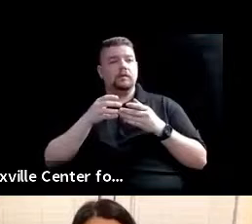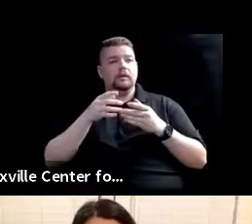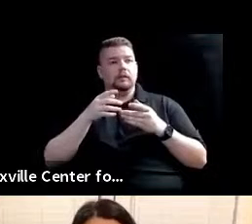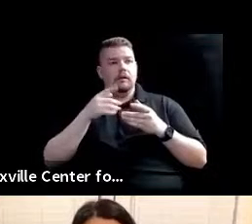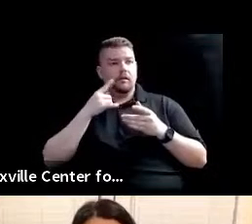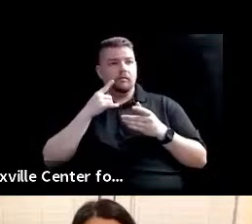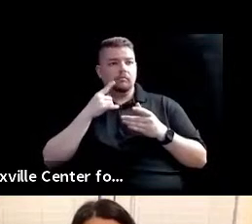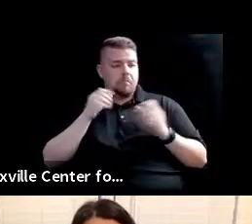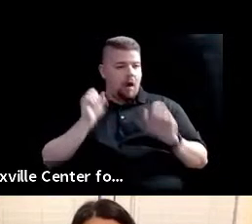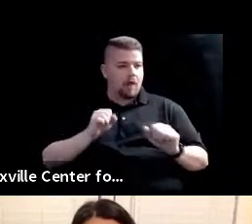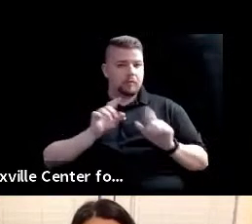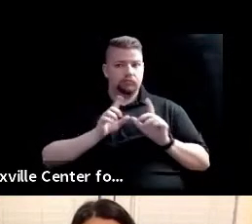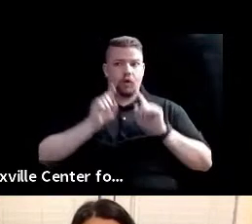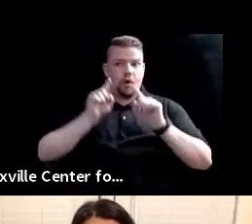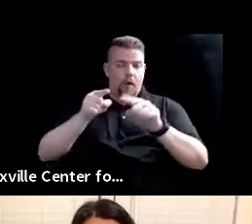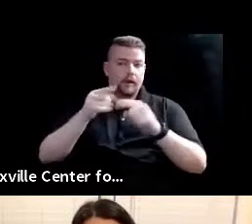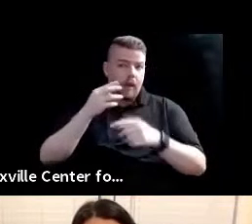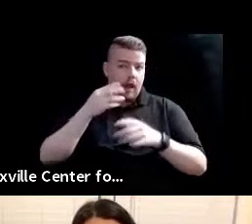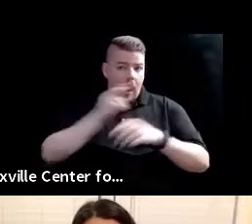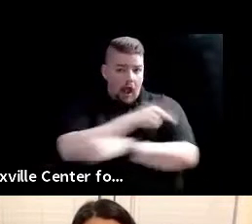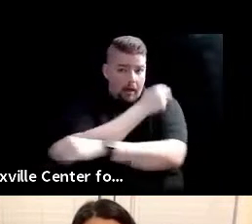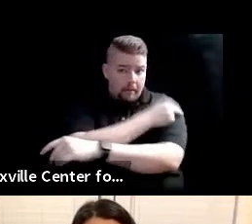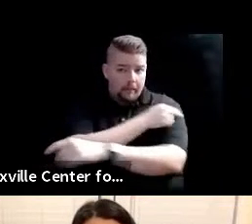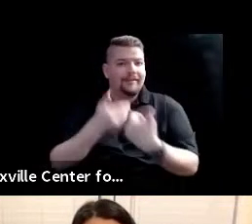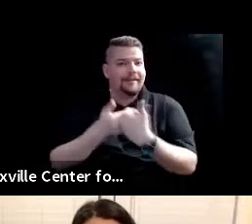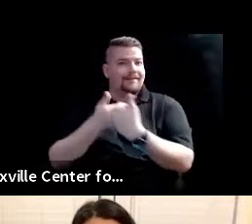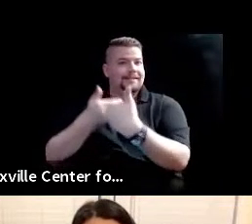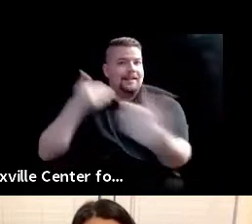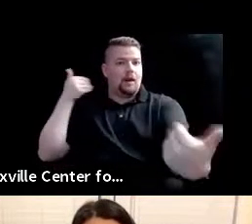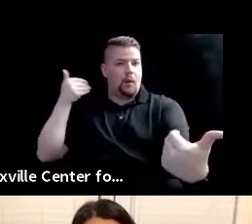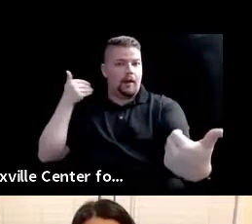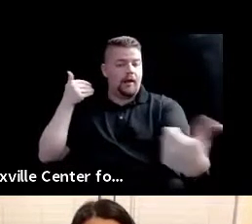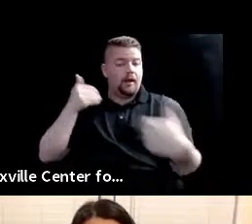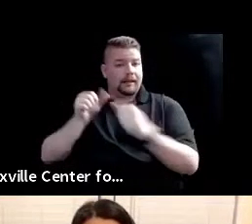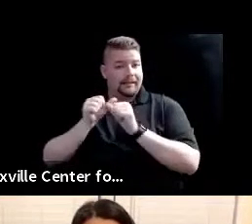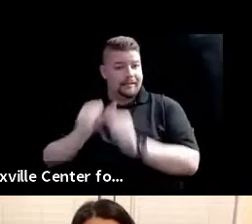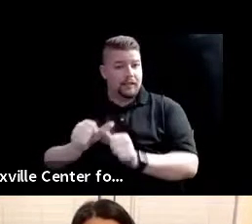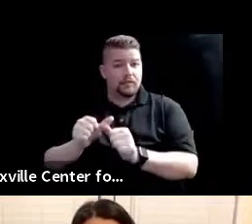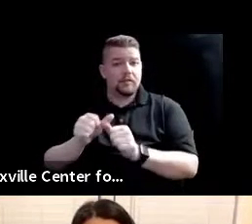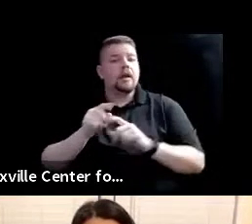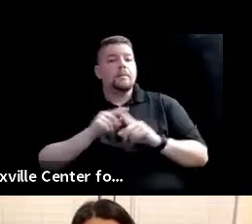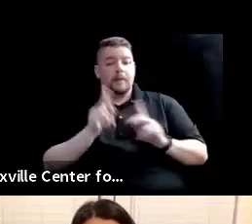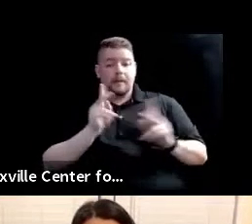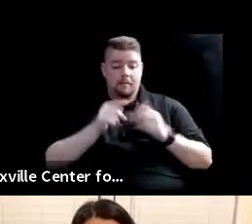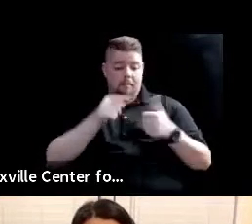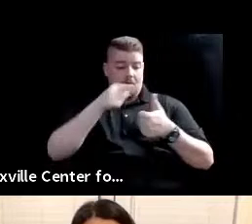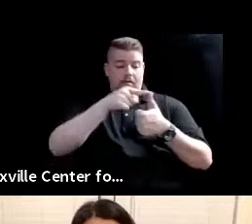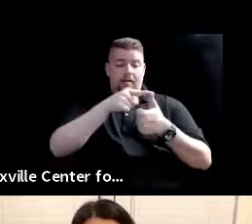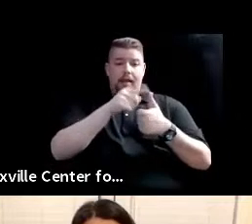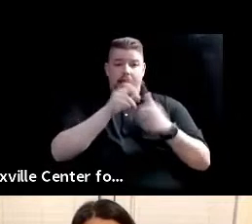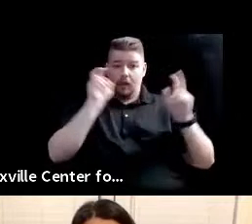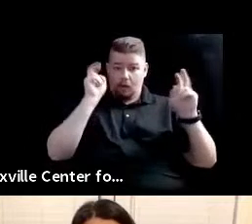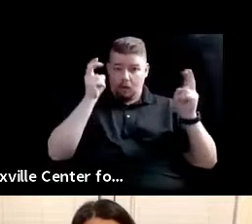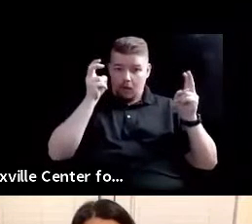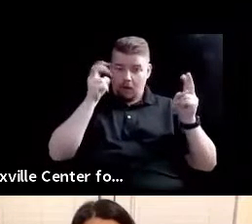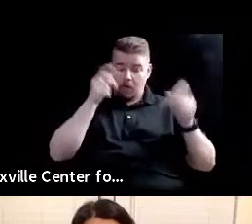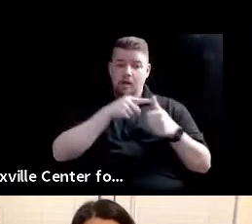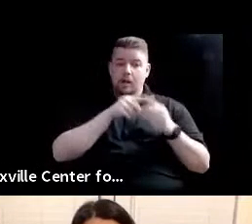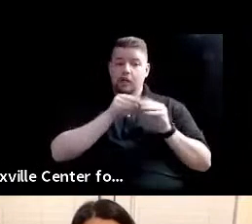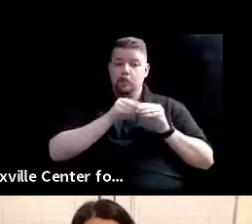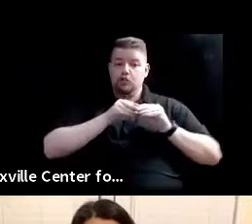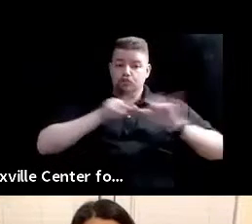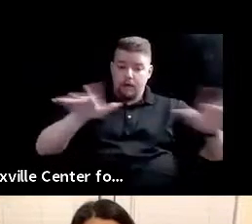possibly going to hospital, they have stayed away continuously. But the groups that were quote,